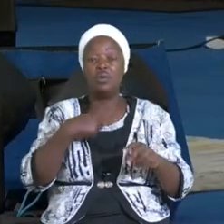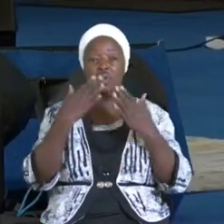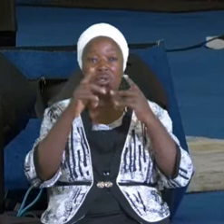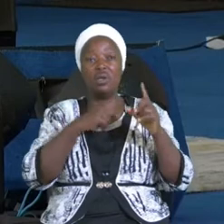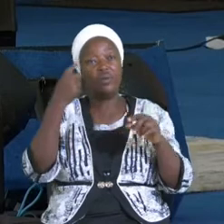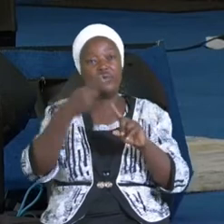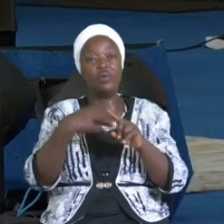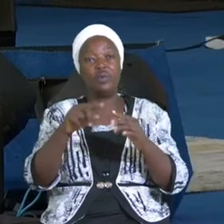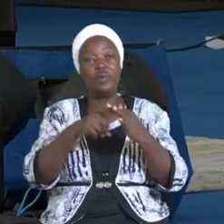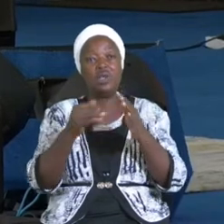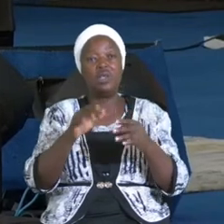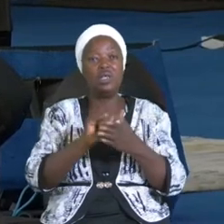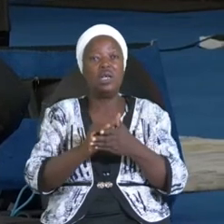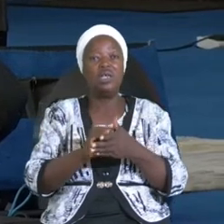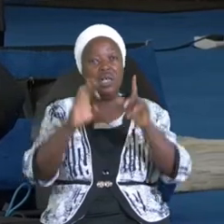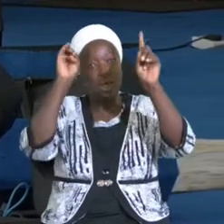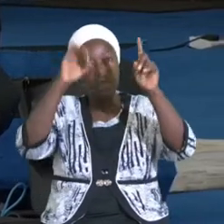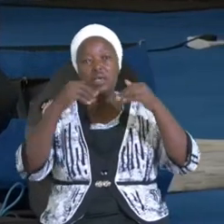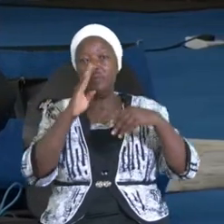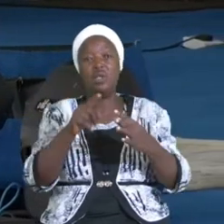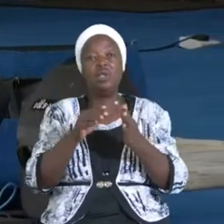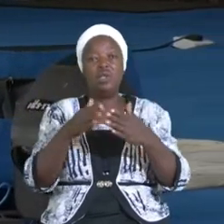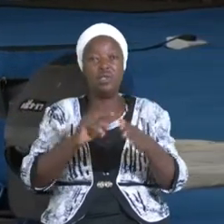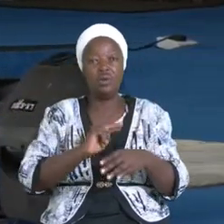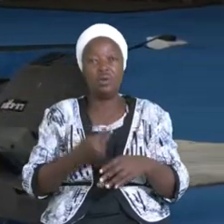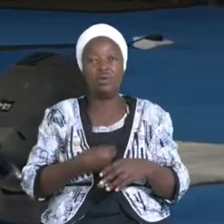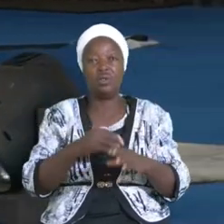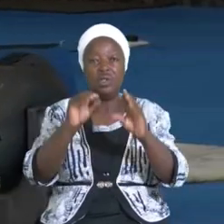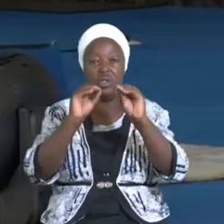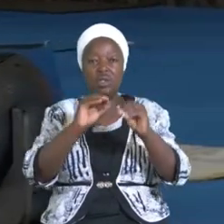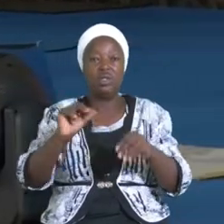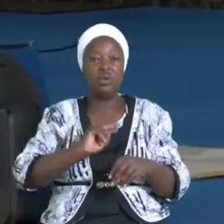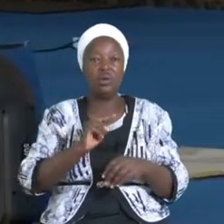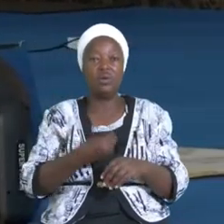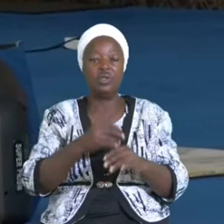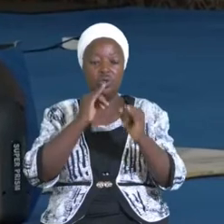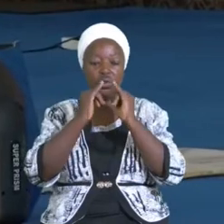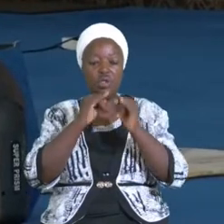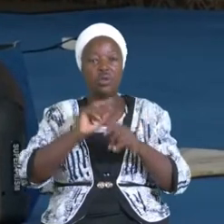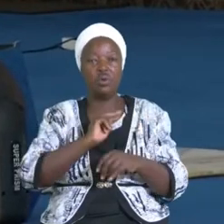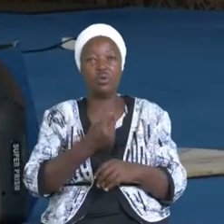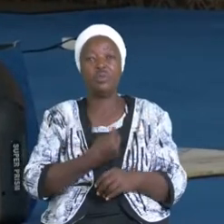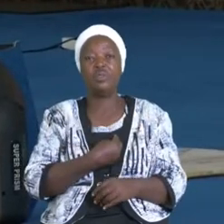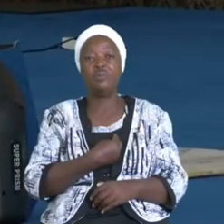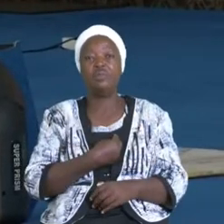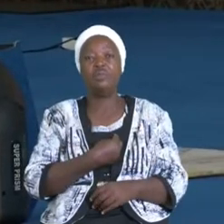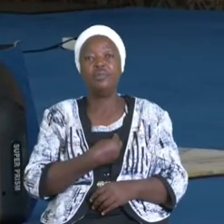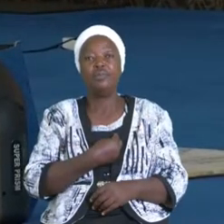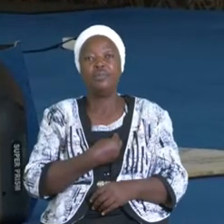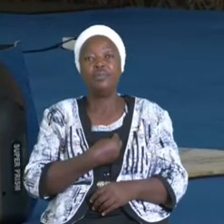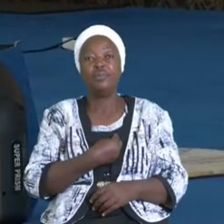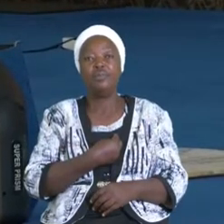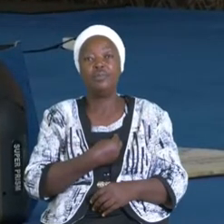been leading us, teaching us, instructing us on who